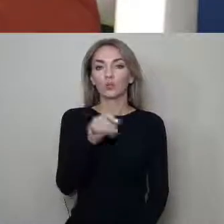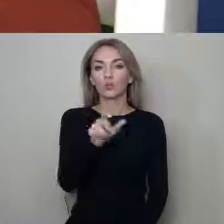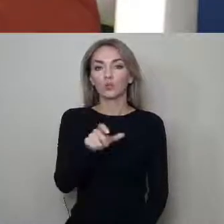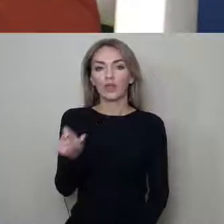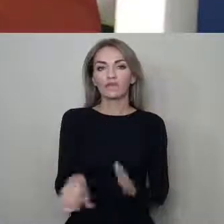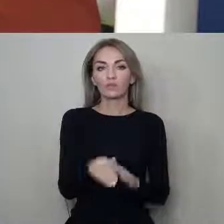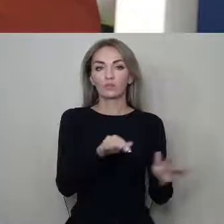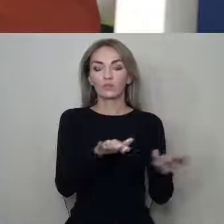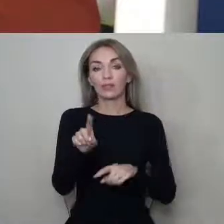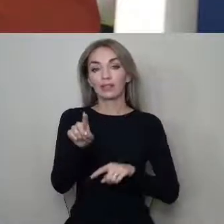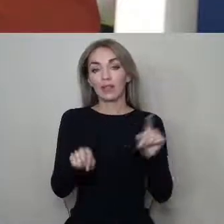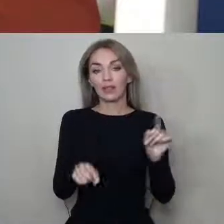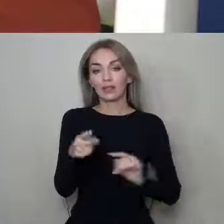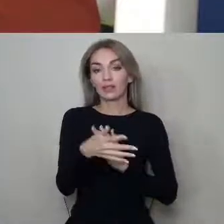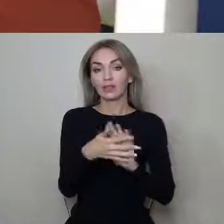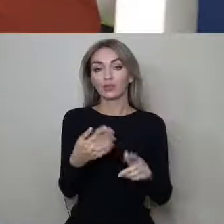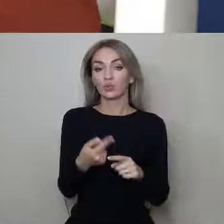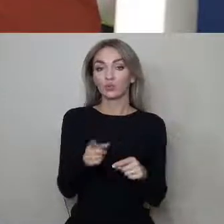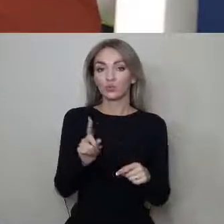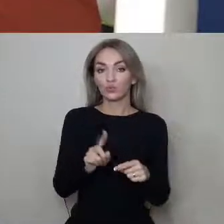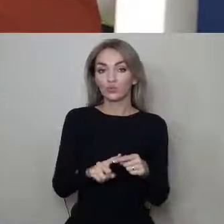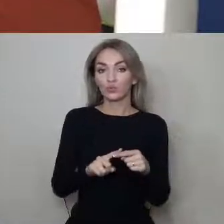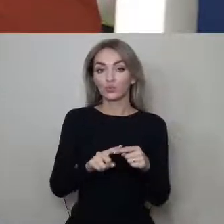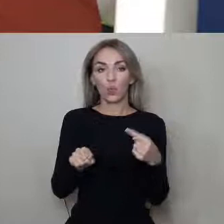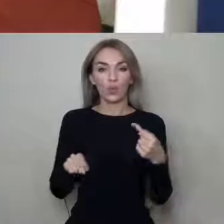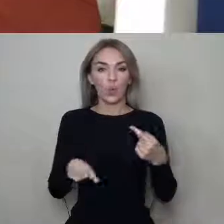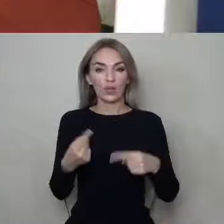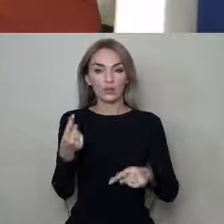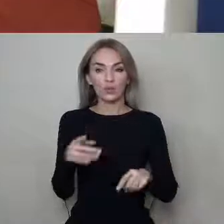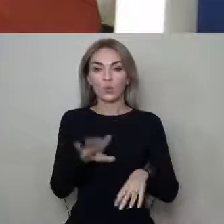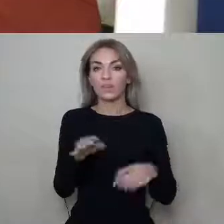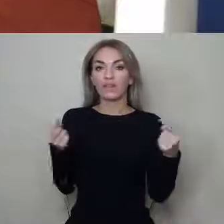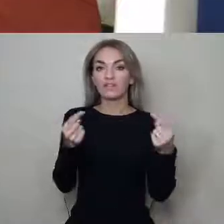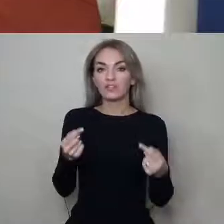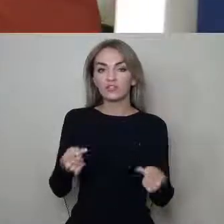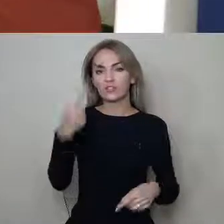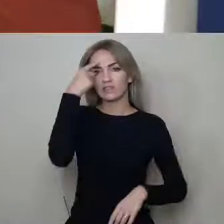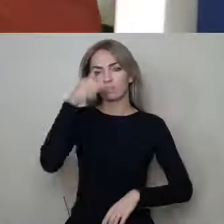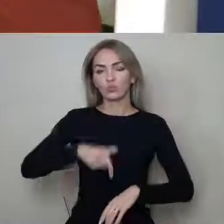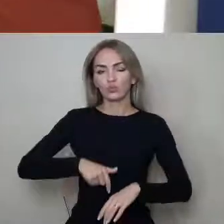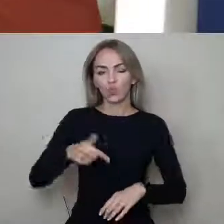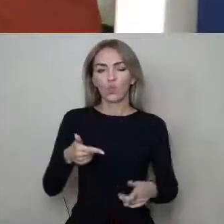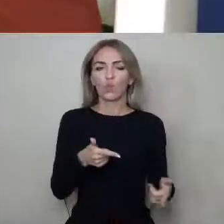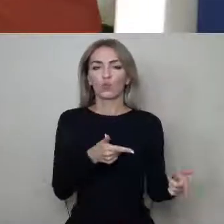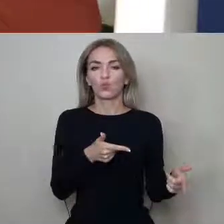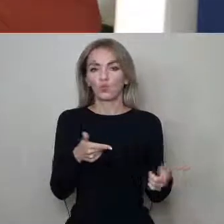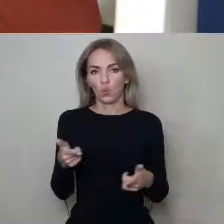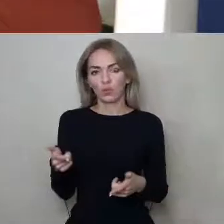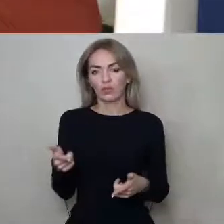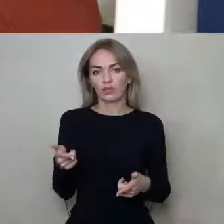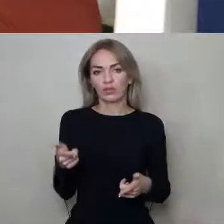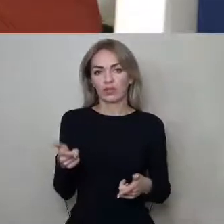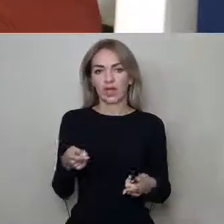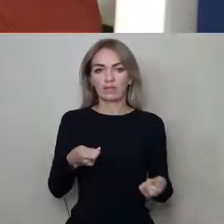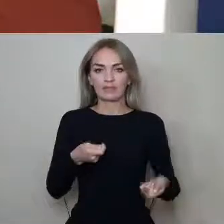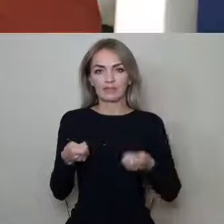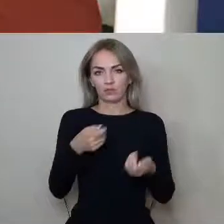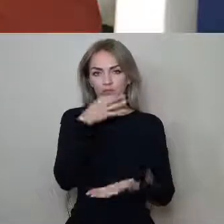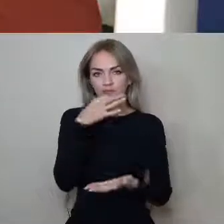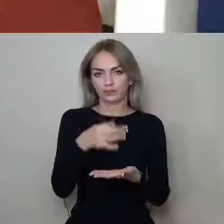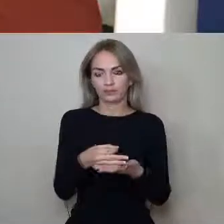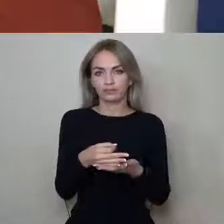I am talking about the subjects of the electoral process. Well, some people are